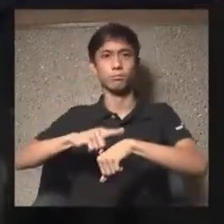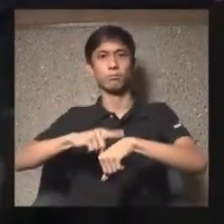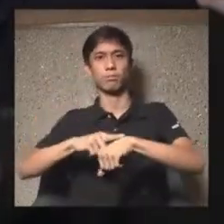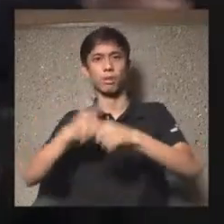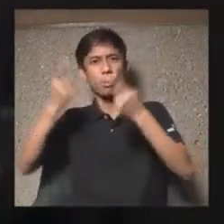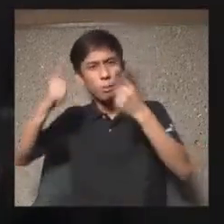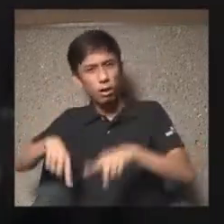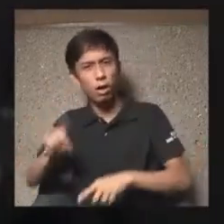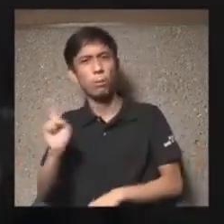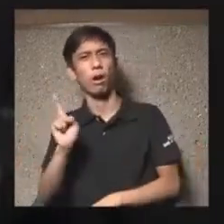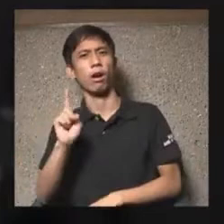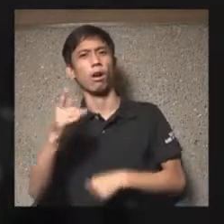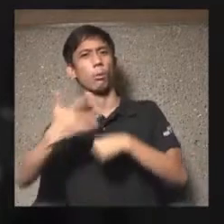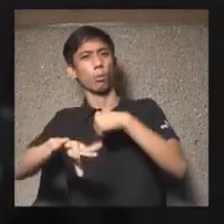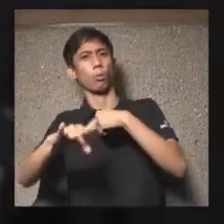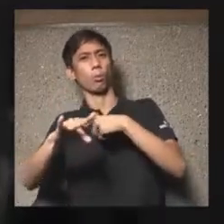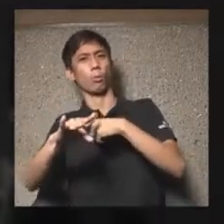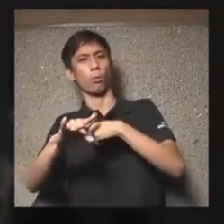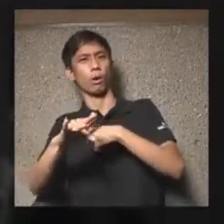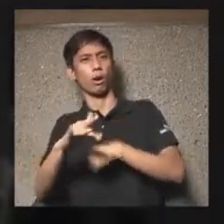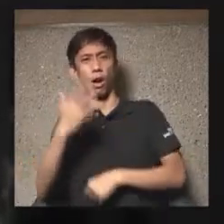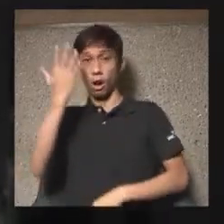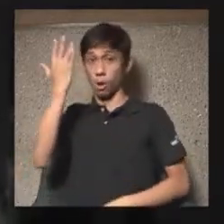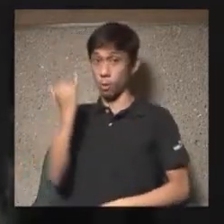why. Because